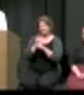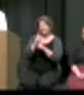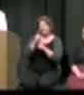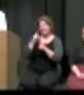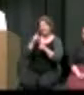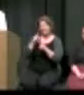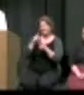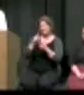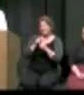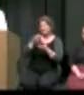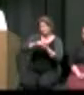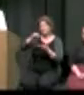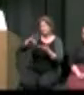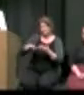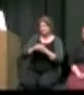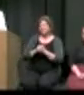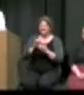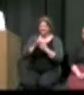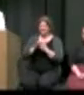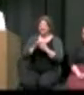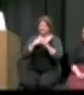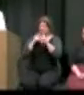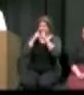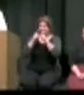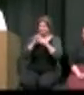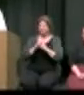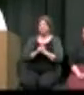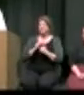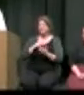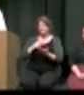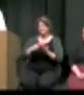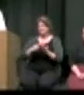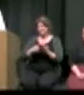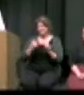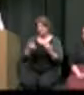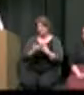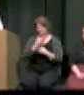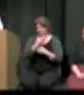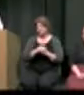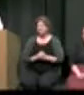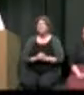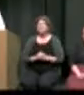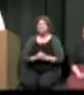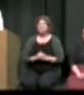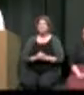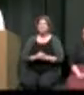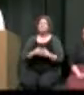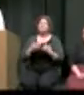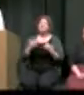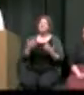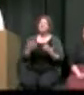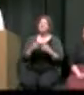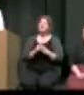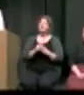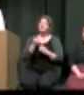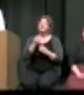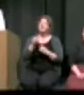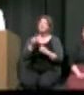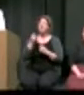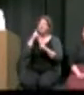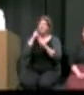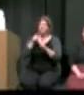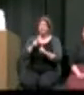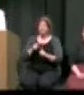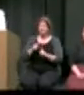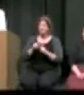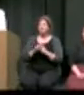disposed of properly. And that's what we're going to be discussing today. So just a couple other things to note, the